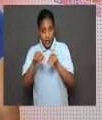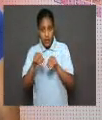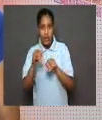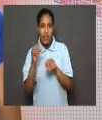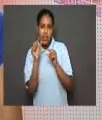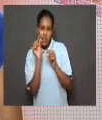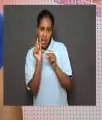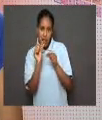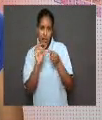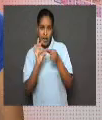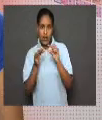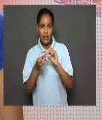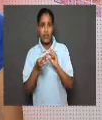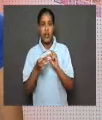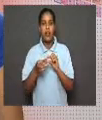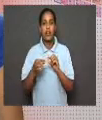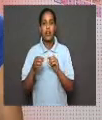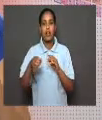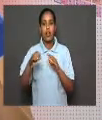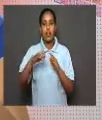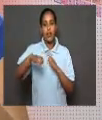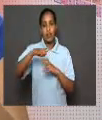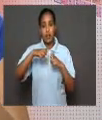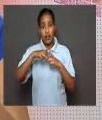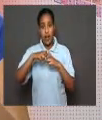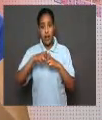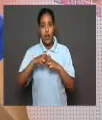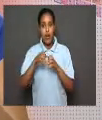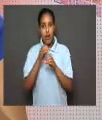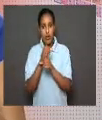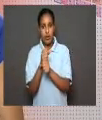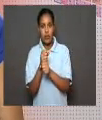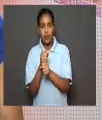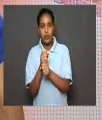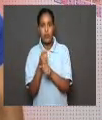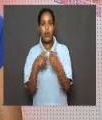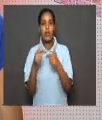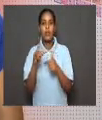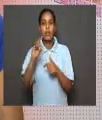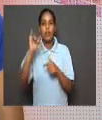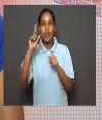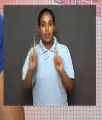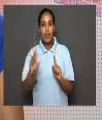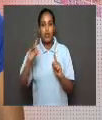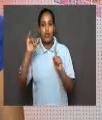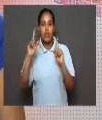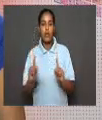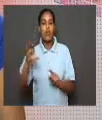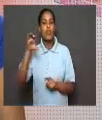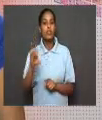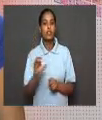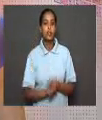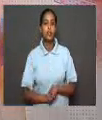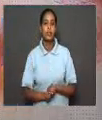as tiny electrical fields that orient them and bring about dipole-dipole